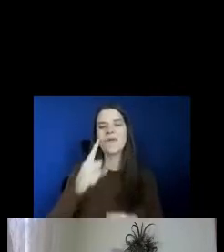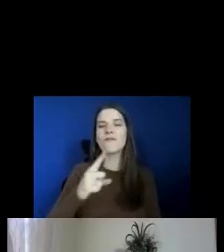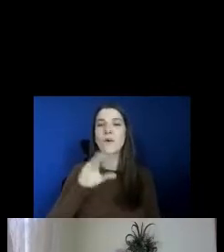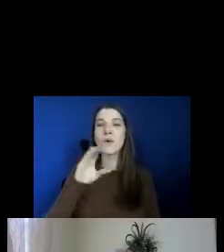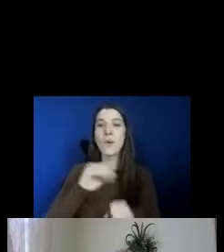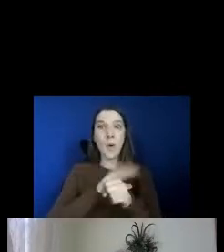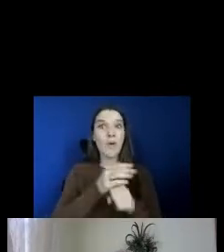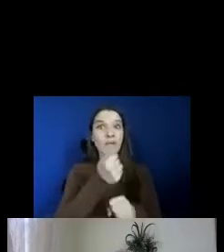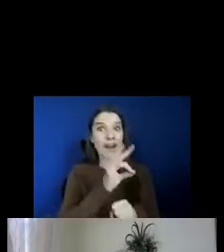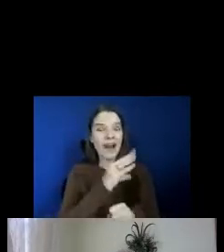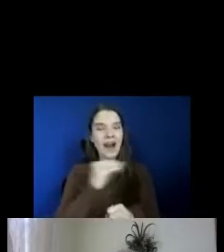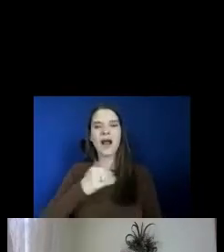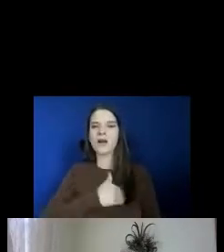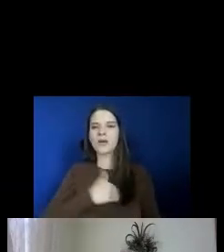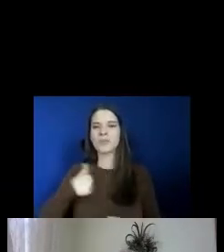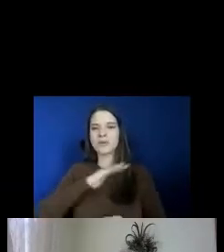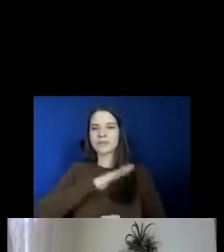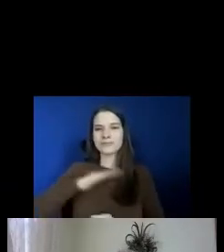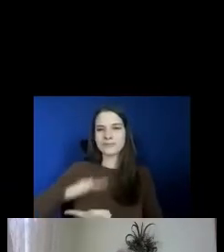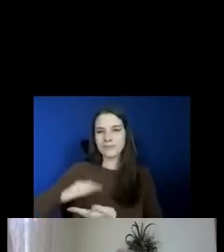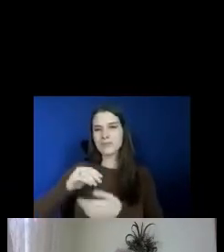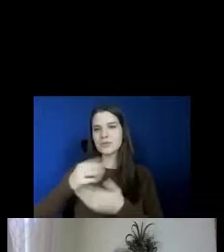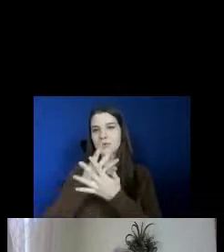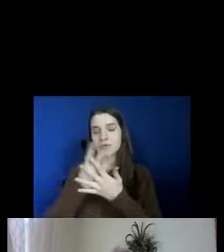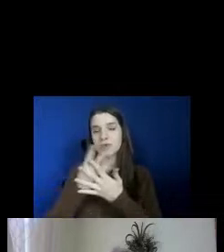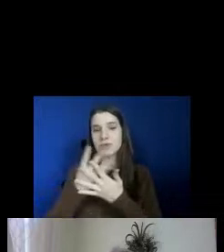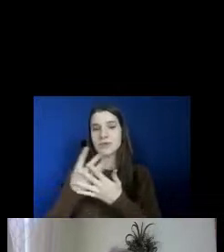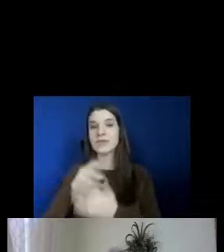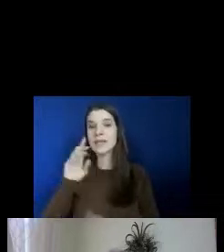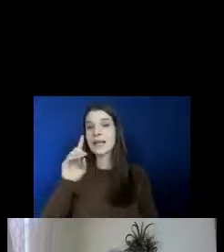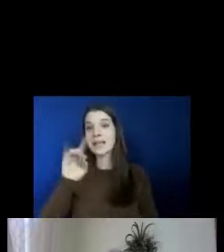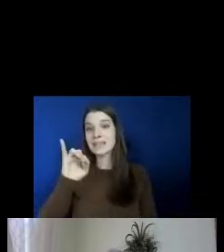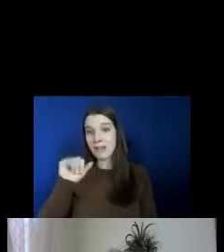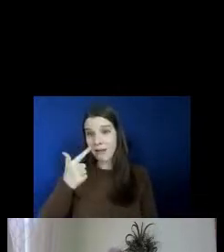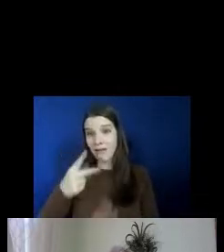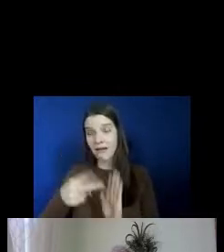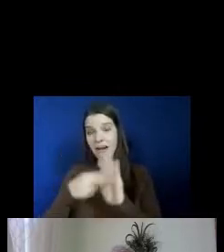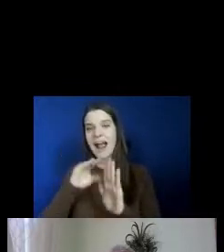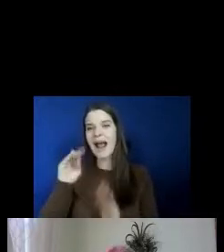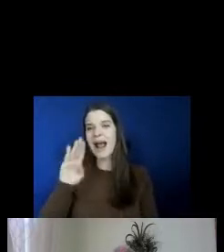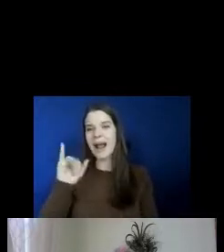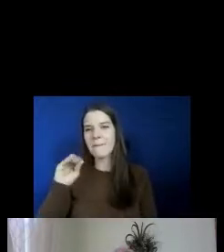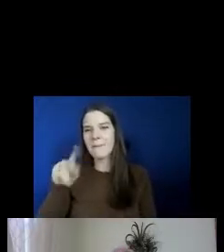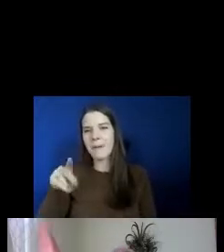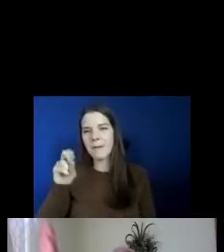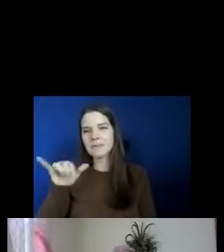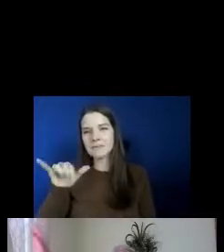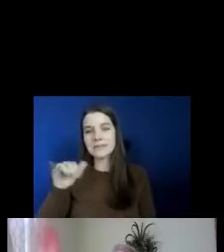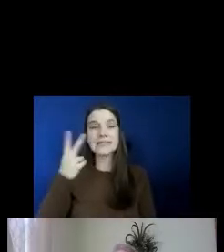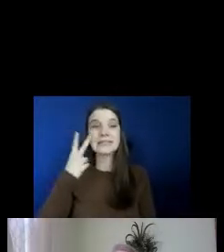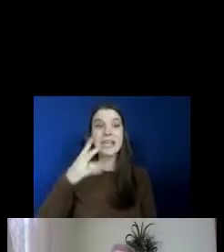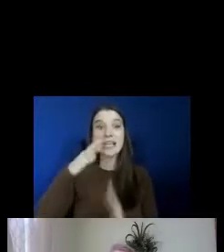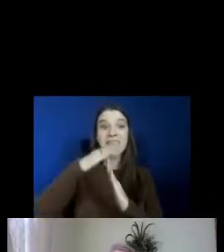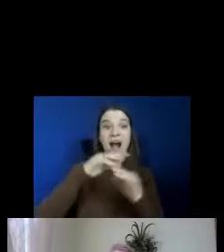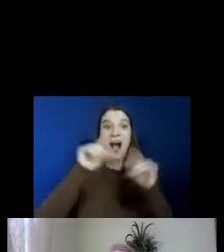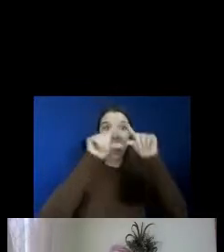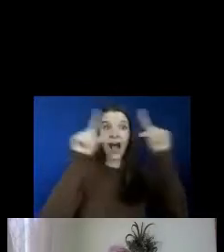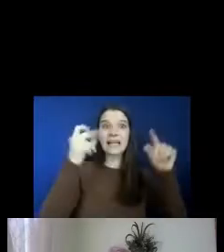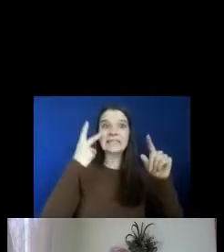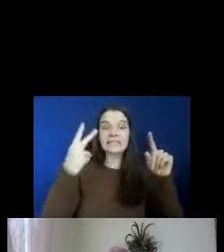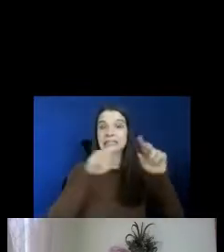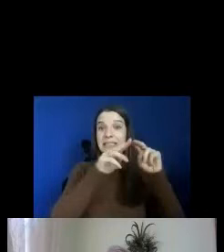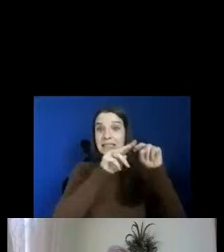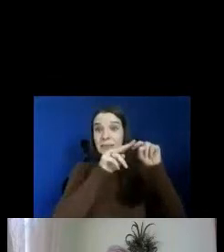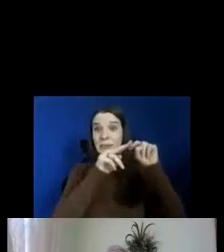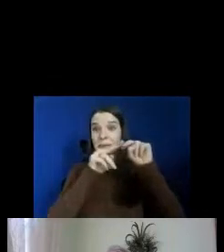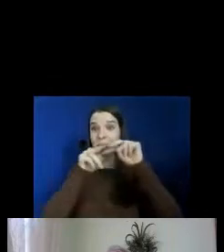screening, diagnostic, and now we've added in biopsies. So the top line shows, again, that V-shaped curve of a